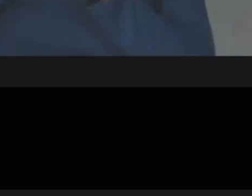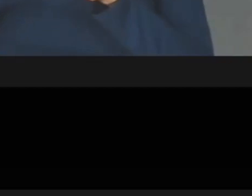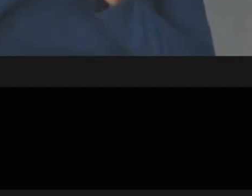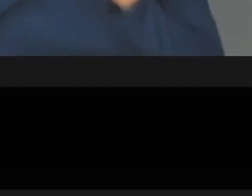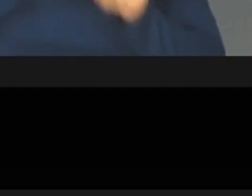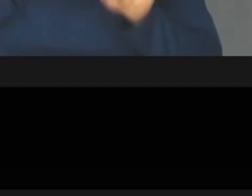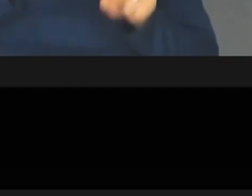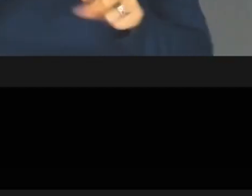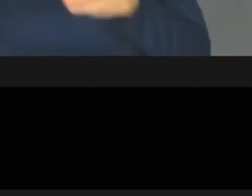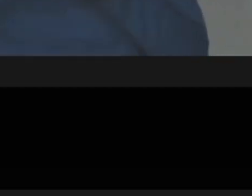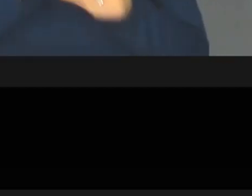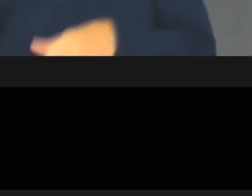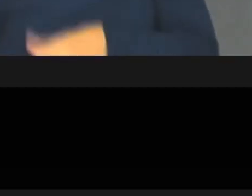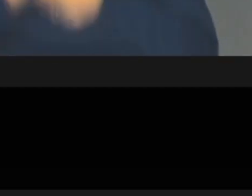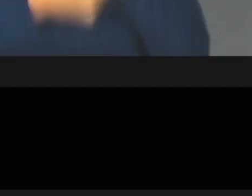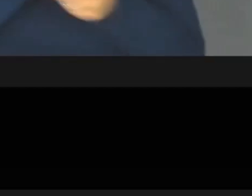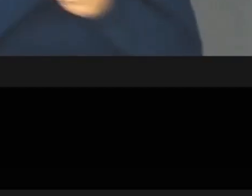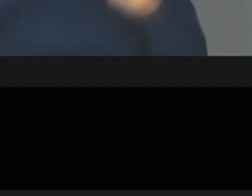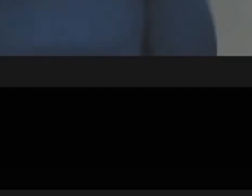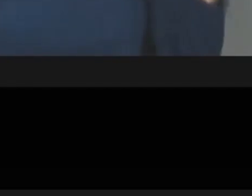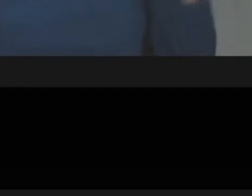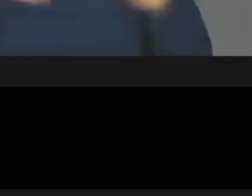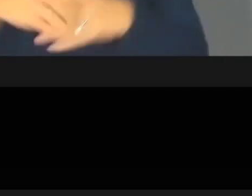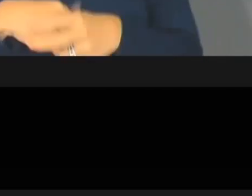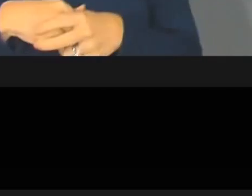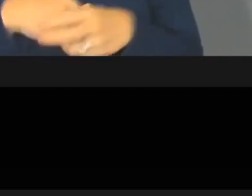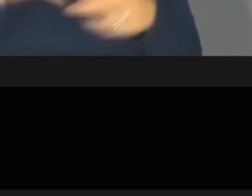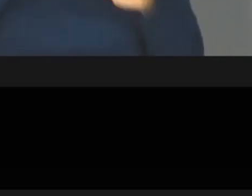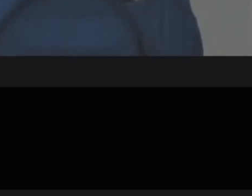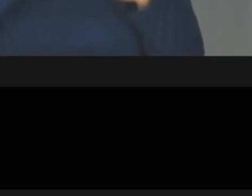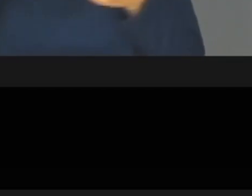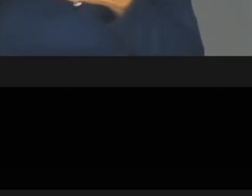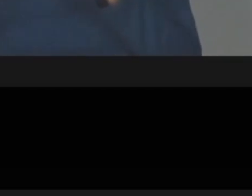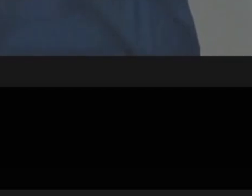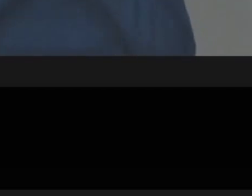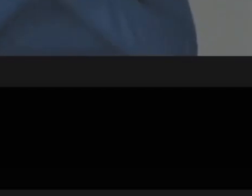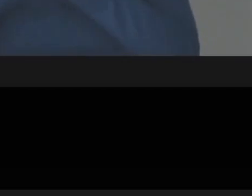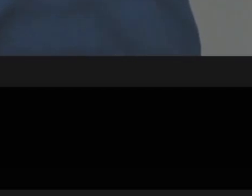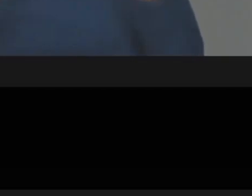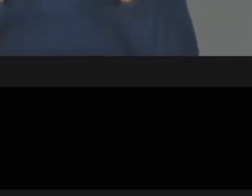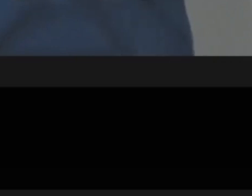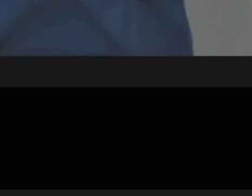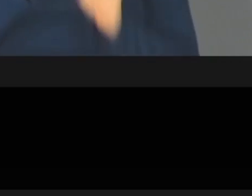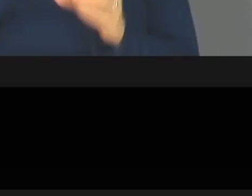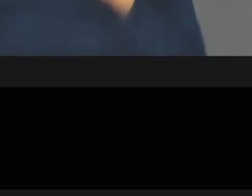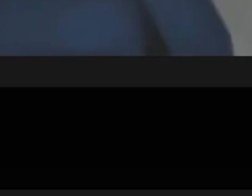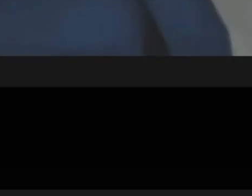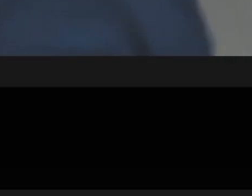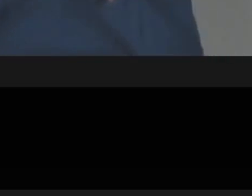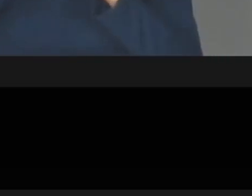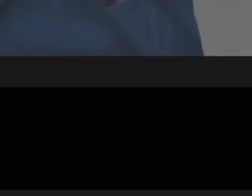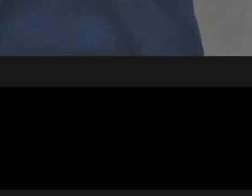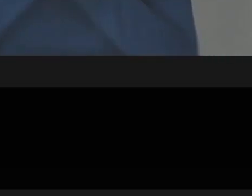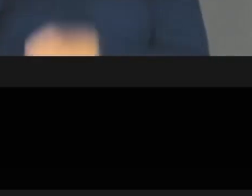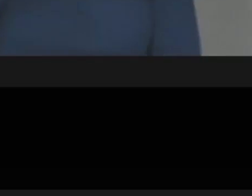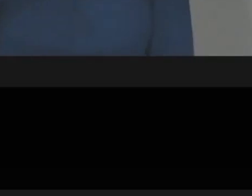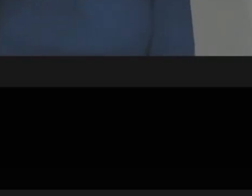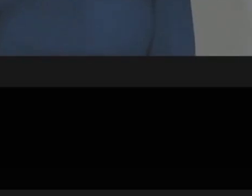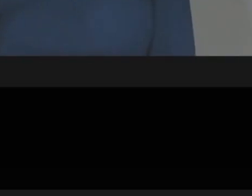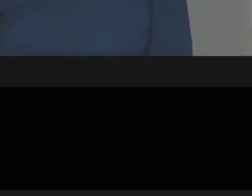in 1 year. And then we'll get to the development activities meetings, also known as DAMs. I say it all the